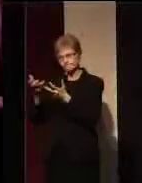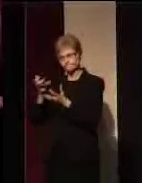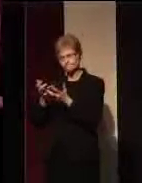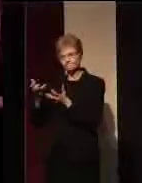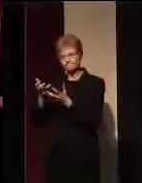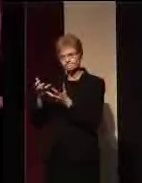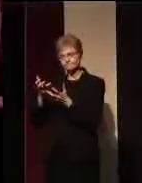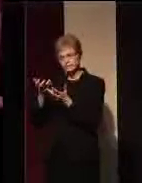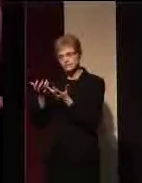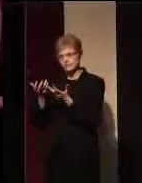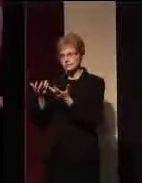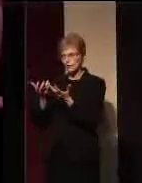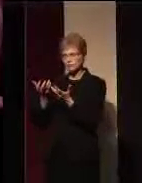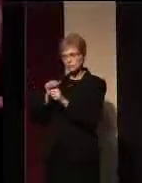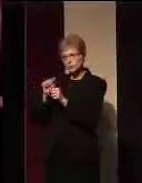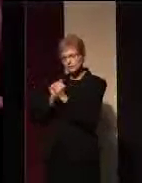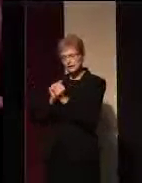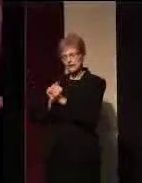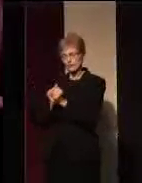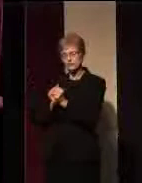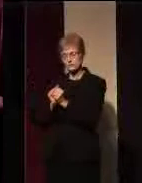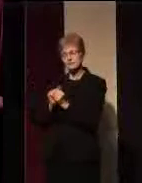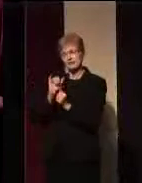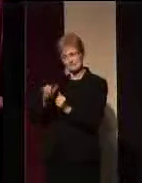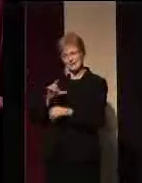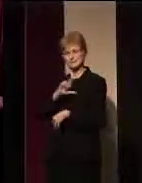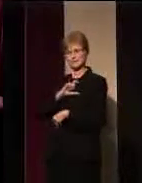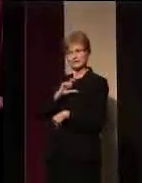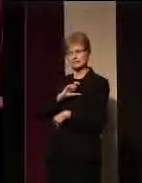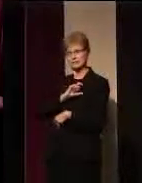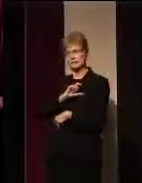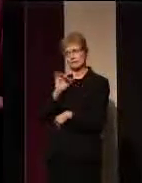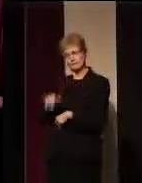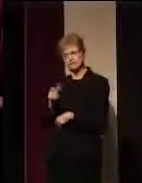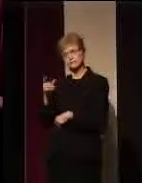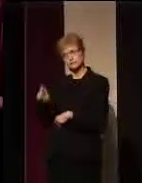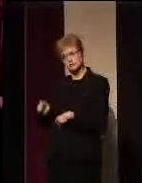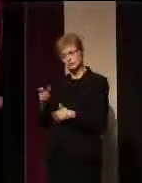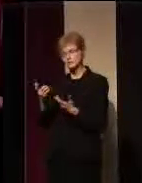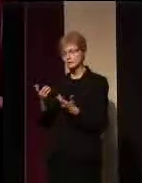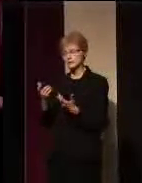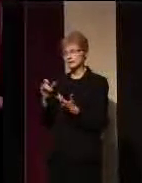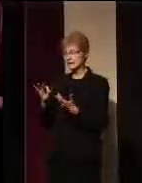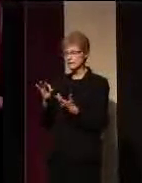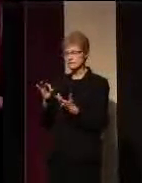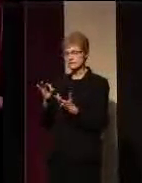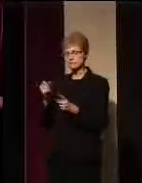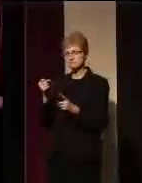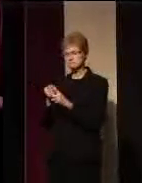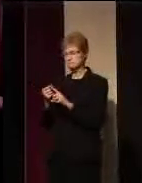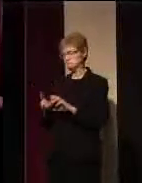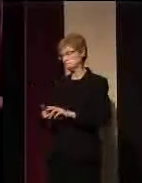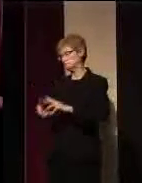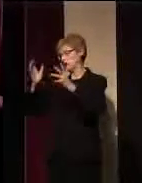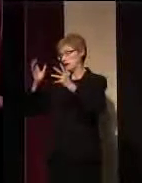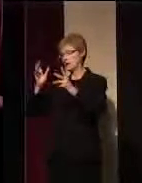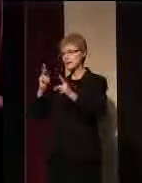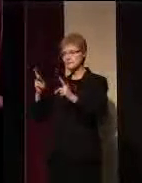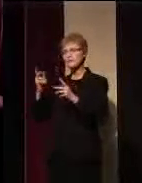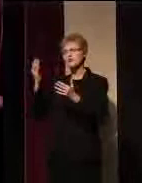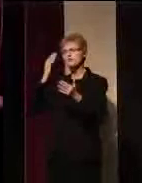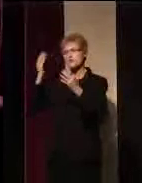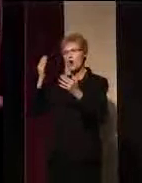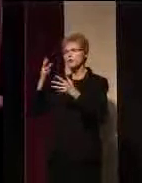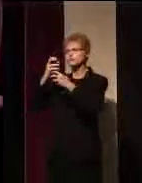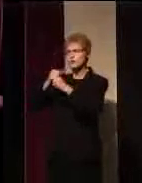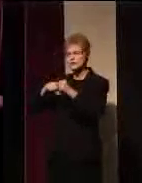huge part of what policing should be. Because to the extent that something does hit the fan, When people know each other, they can sit down and talk, and